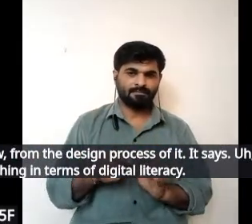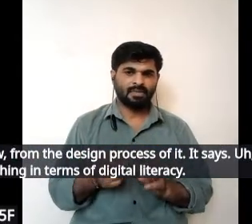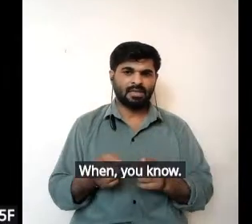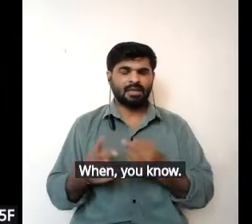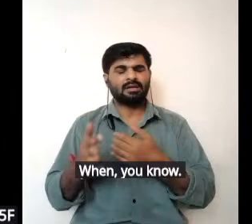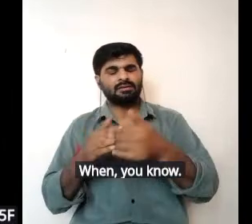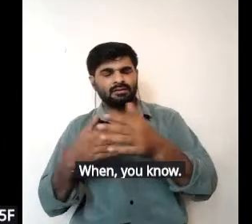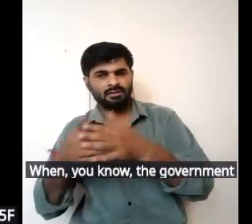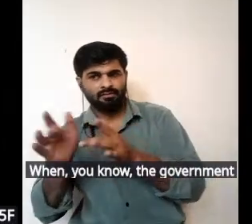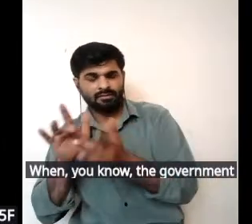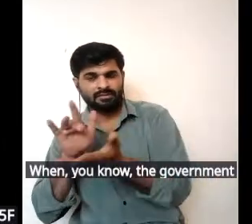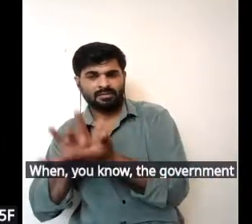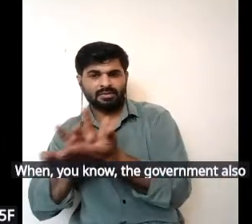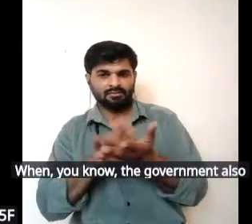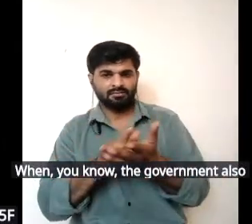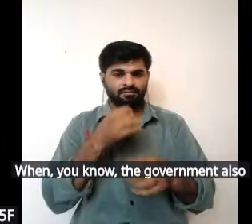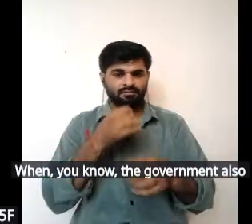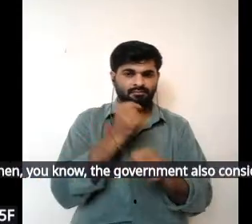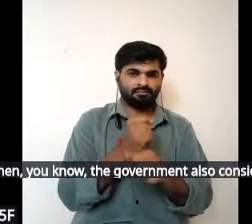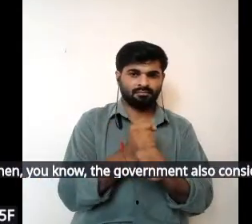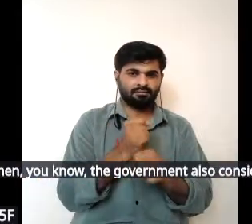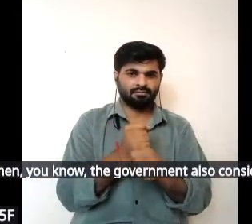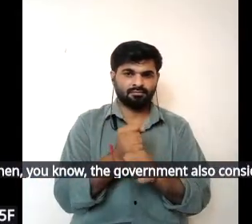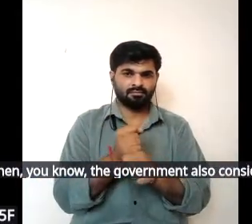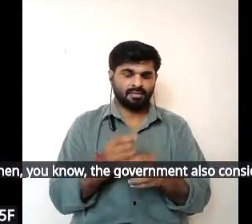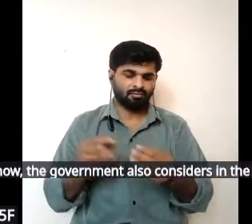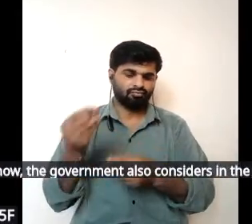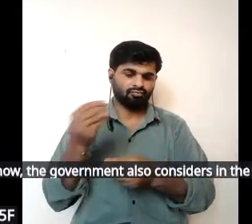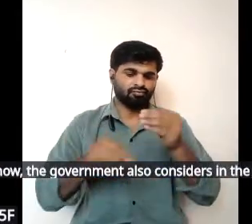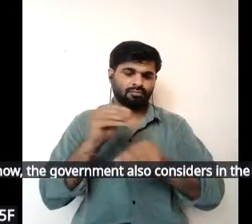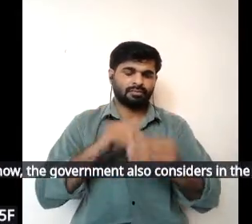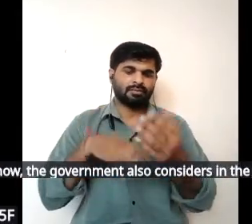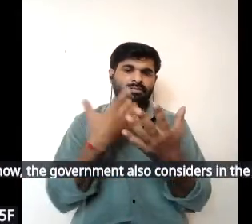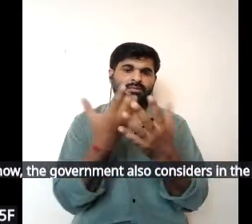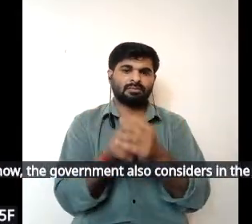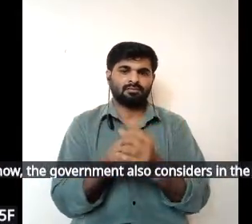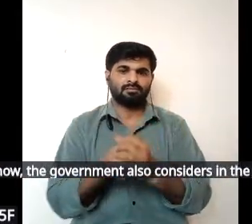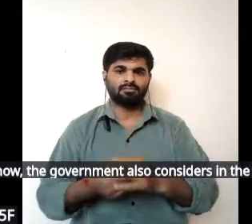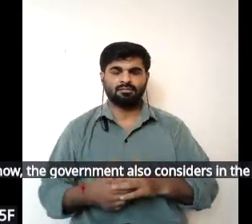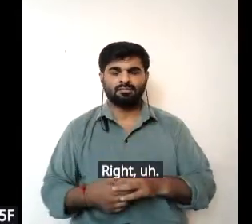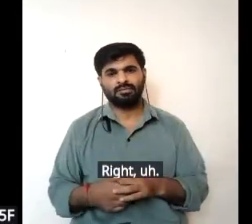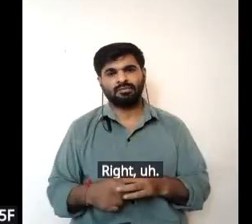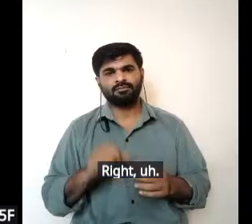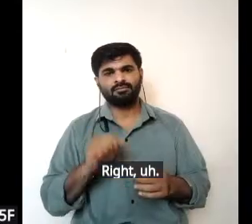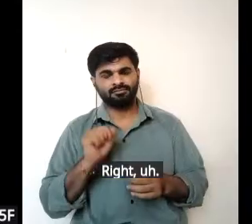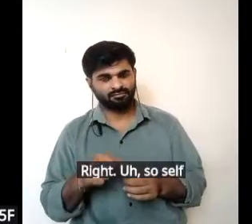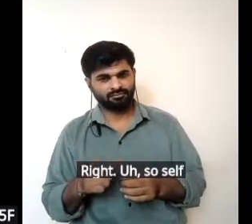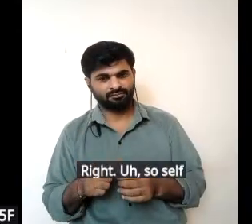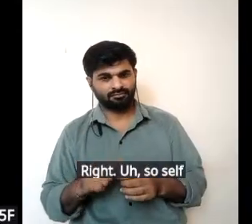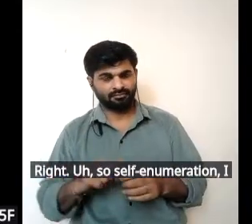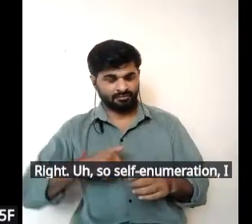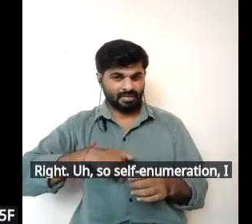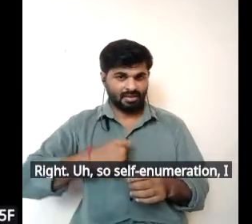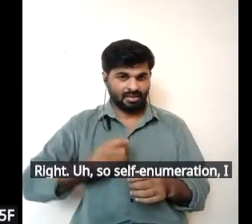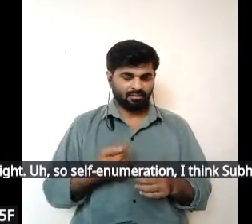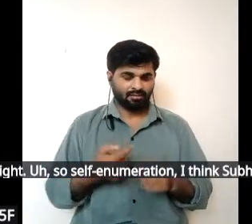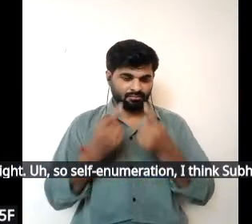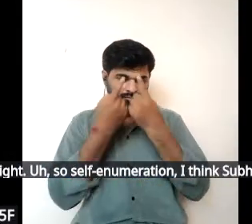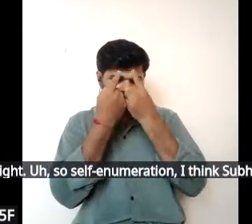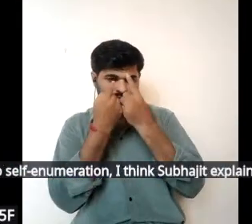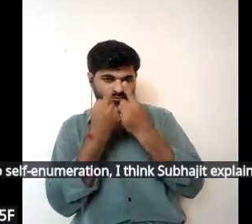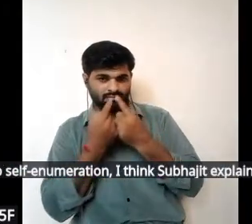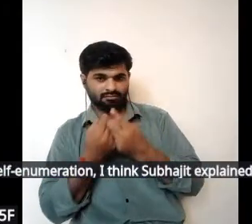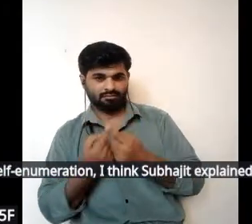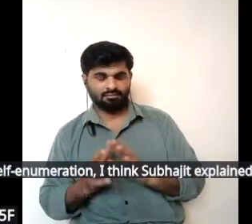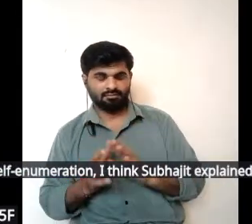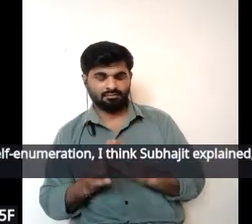the government also considers in the entire process? Right. So self-enumeration, I think Shubhajit explained,